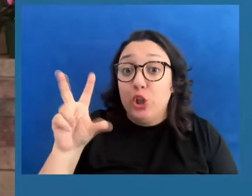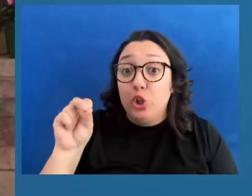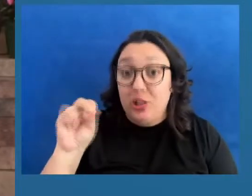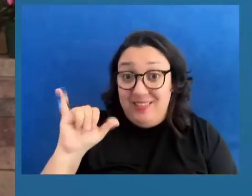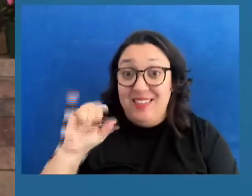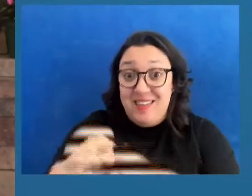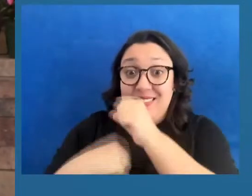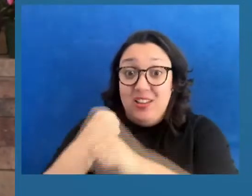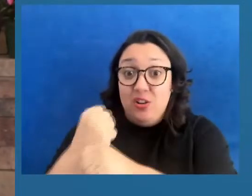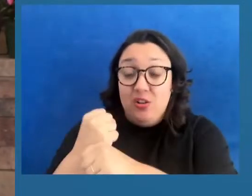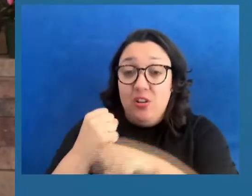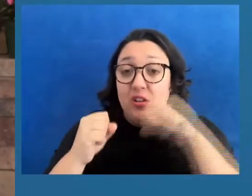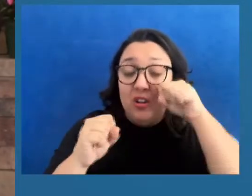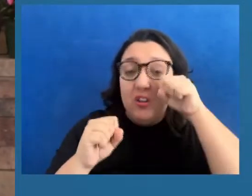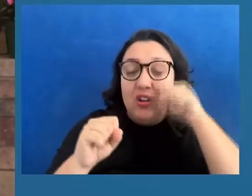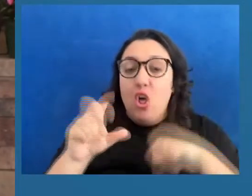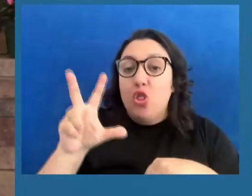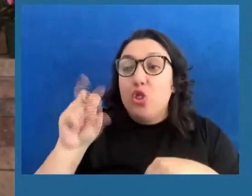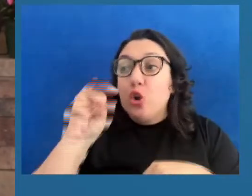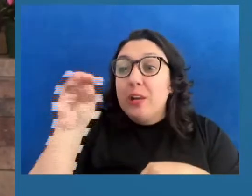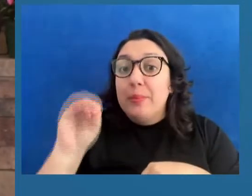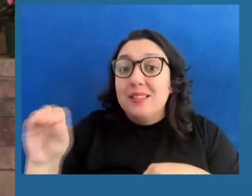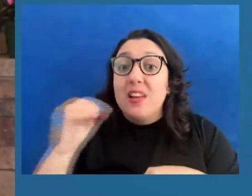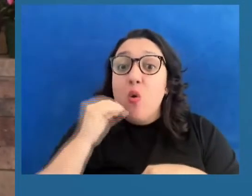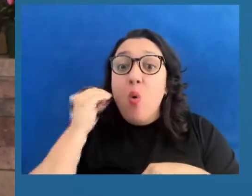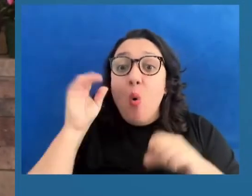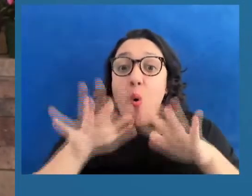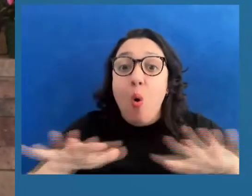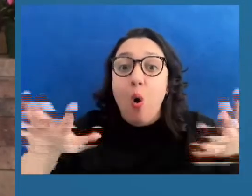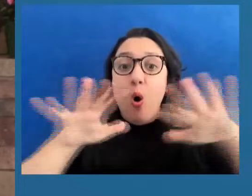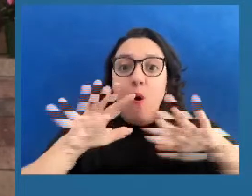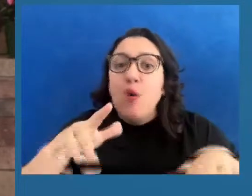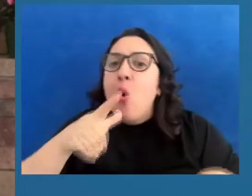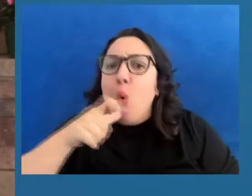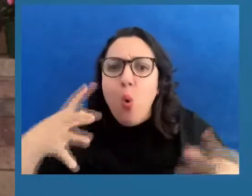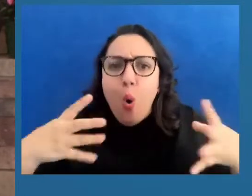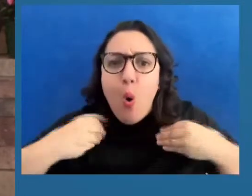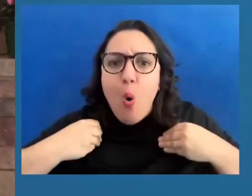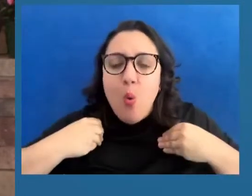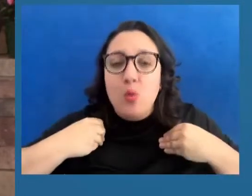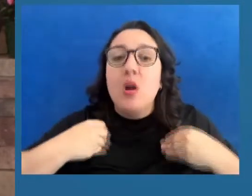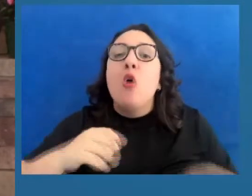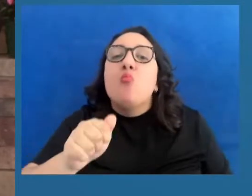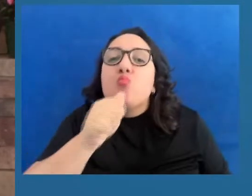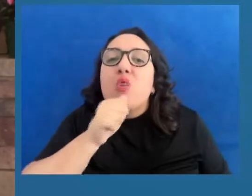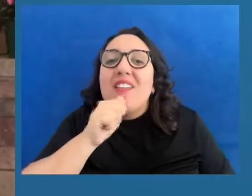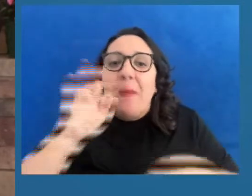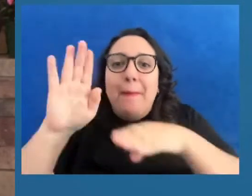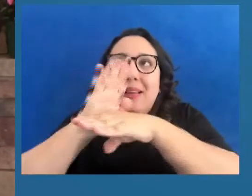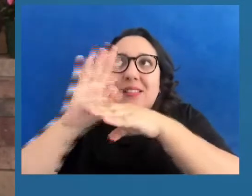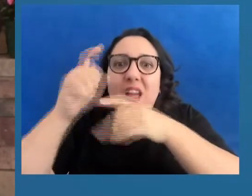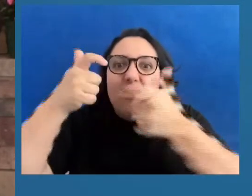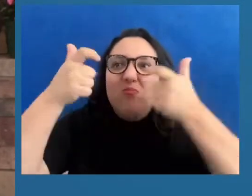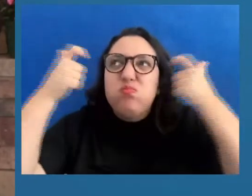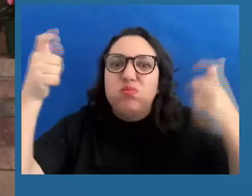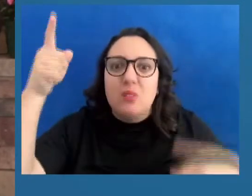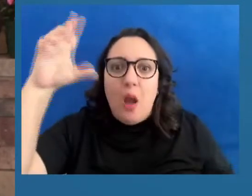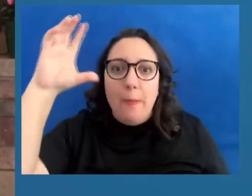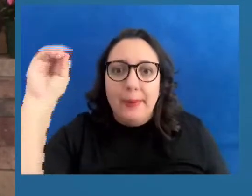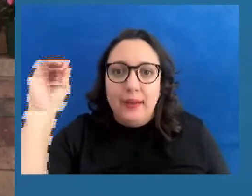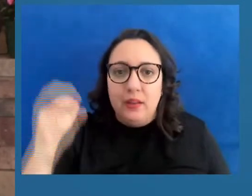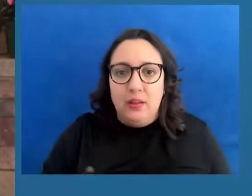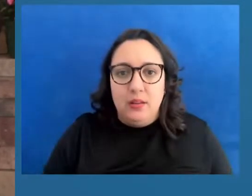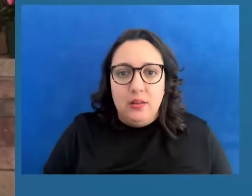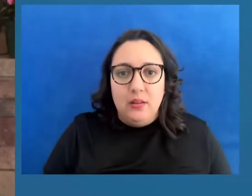will be owned by private equity firms. That's shocking. And they're not always investing in